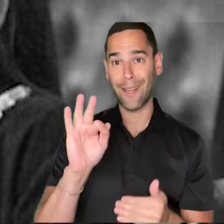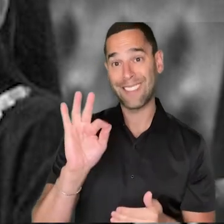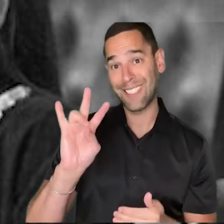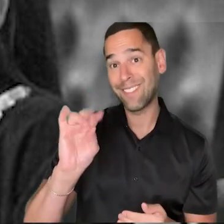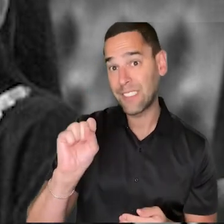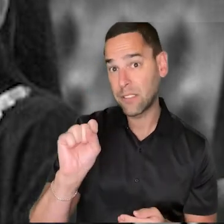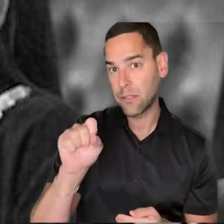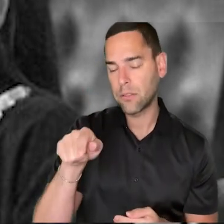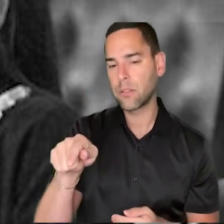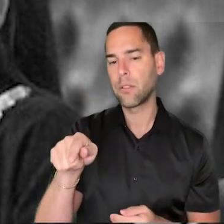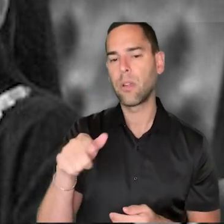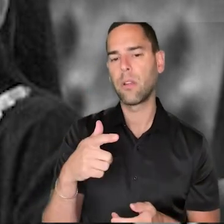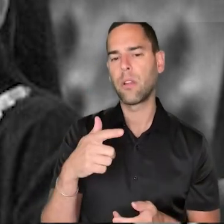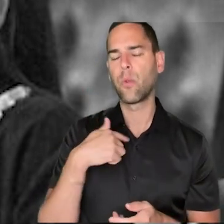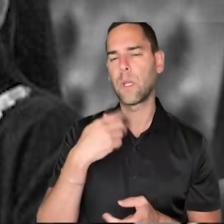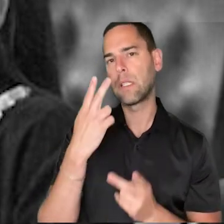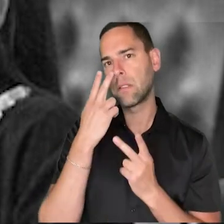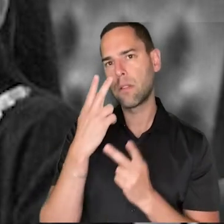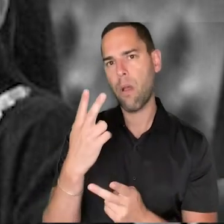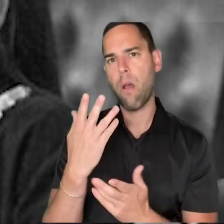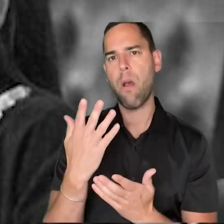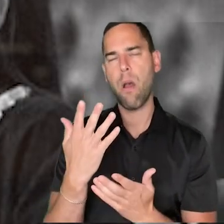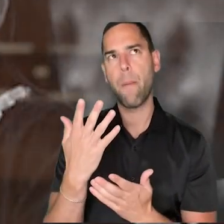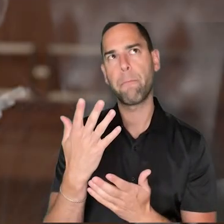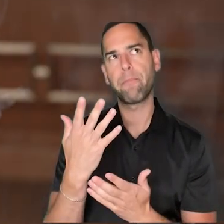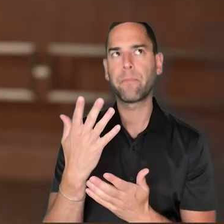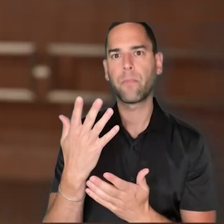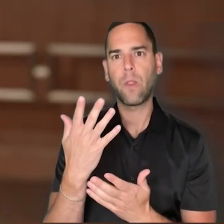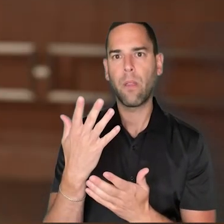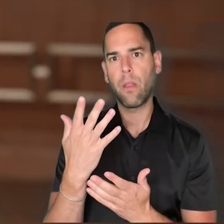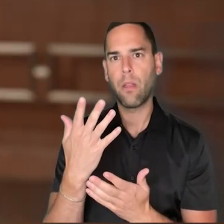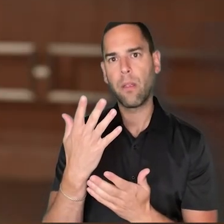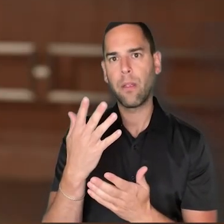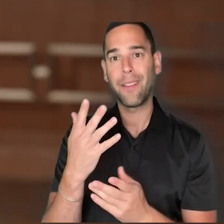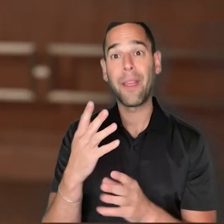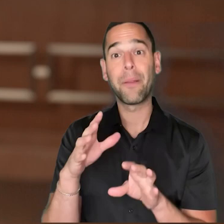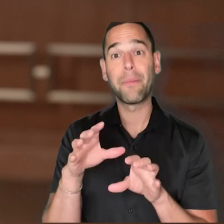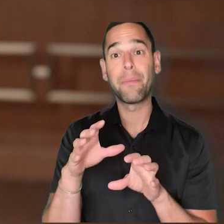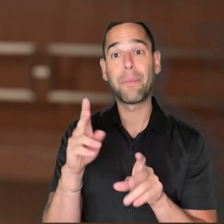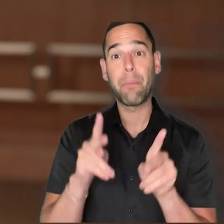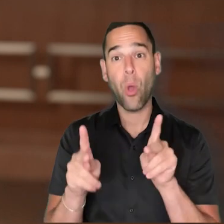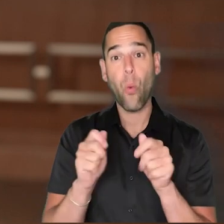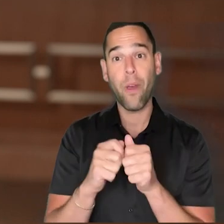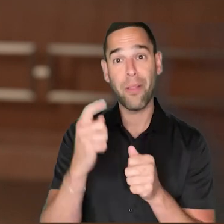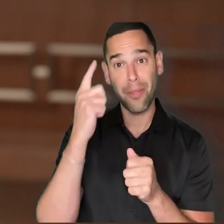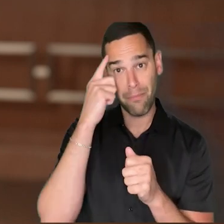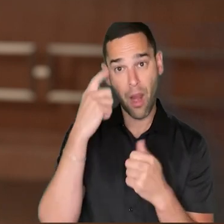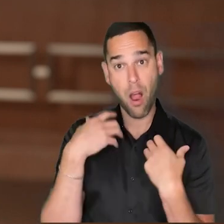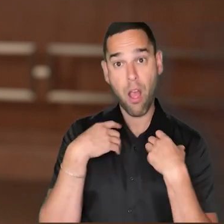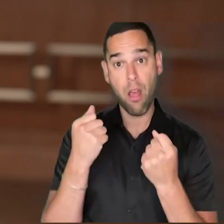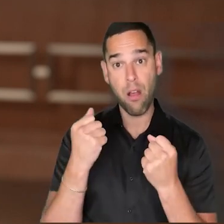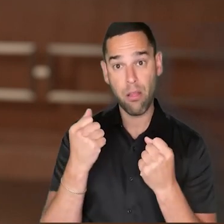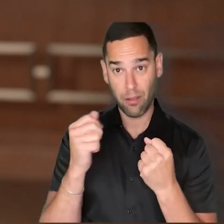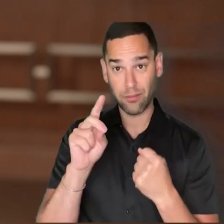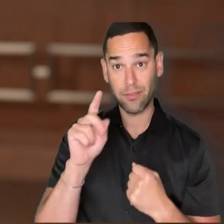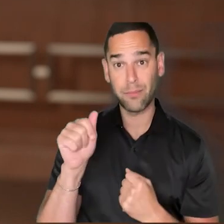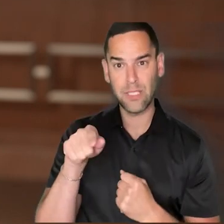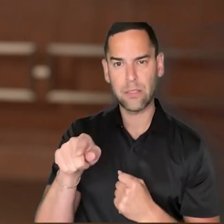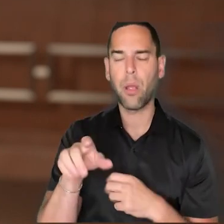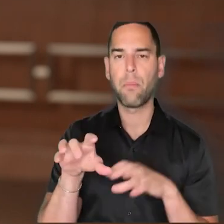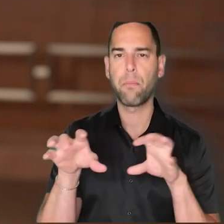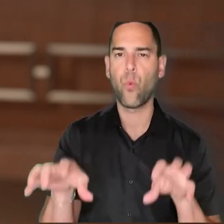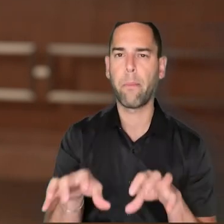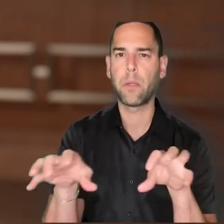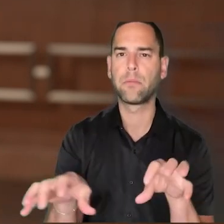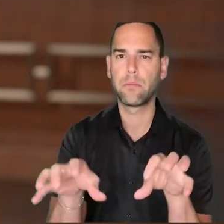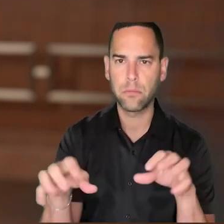the 70s, what we started to see also was the development of the movement of people with mental health disabilities.